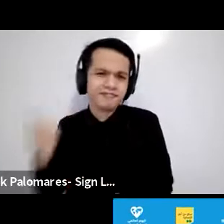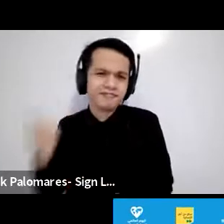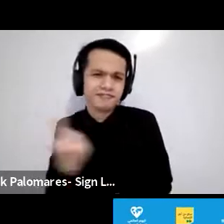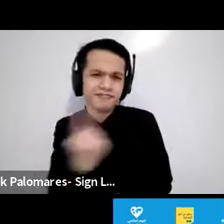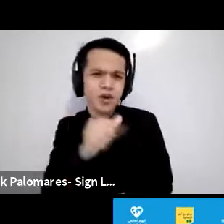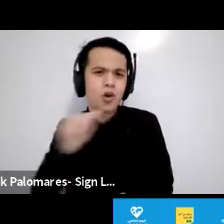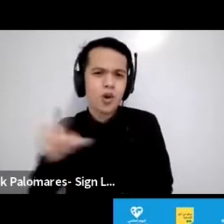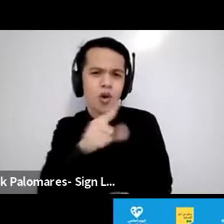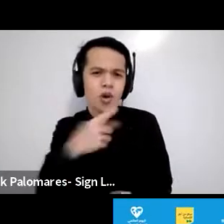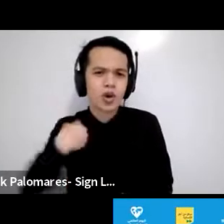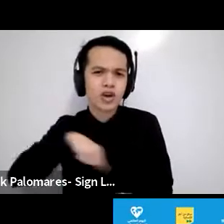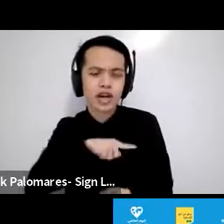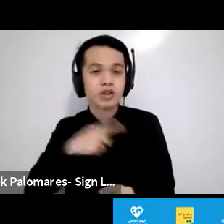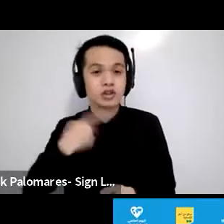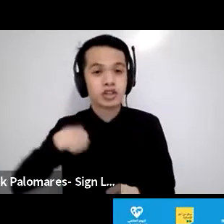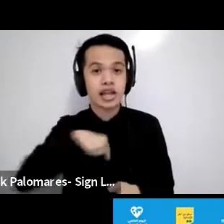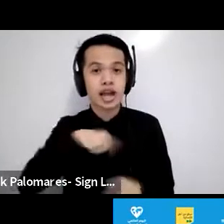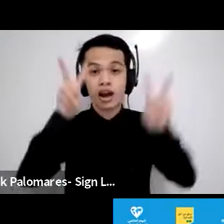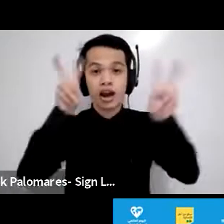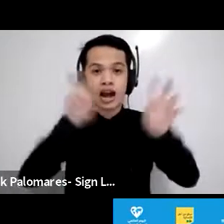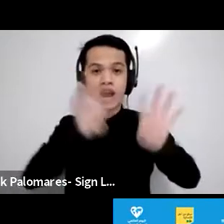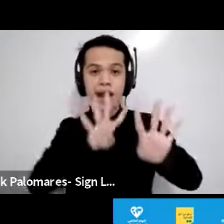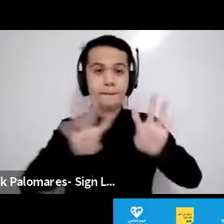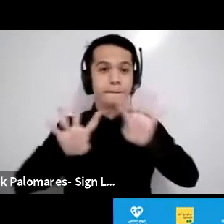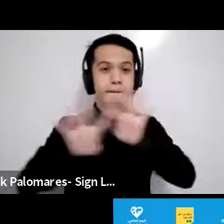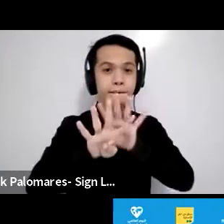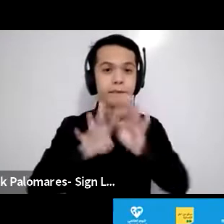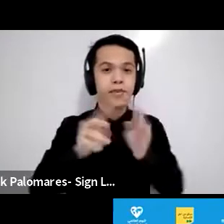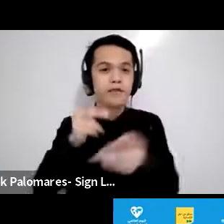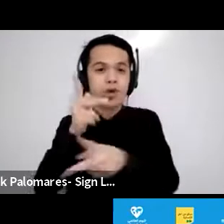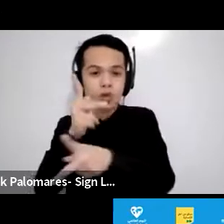front line, providing support,